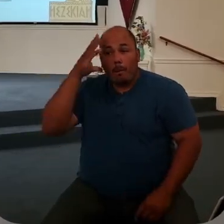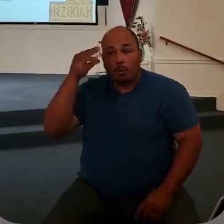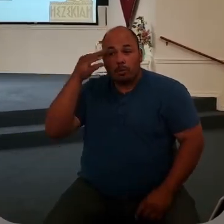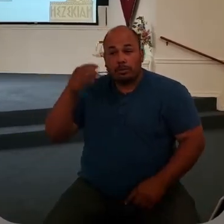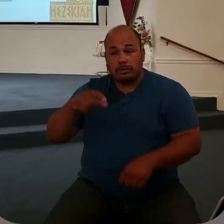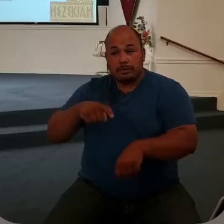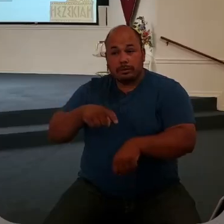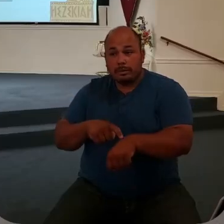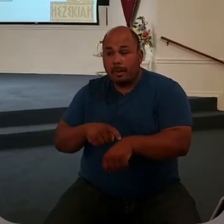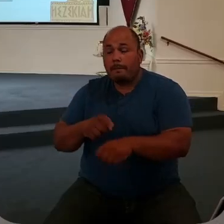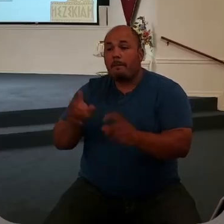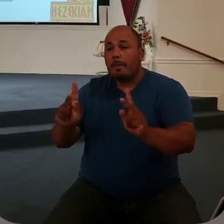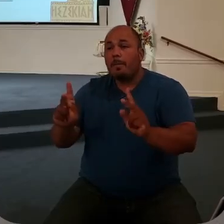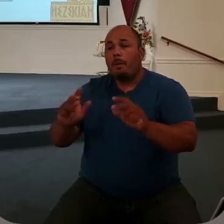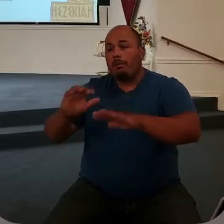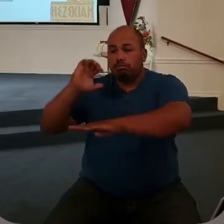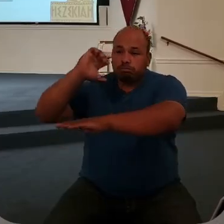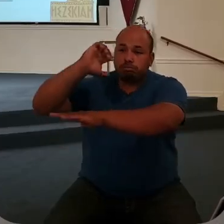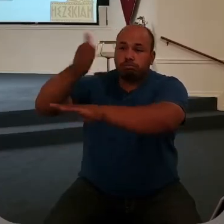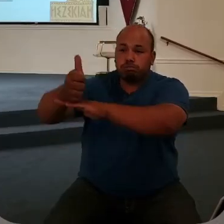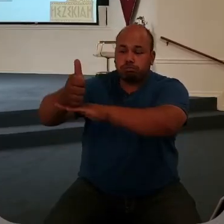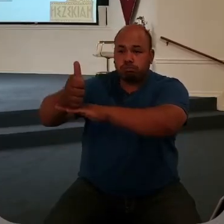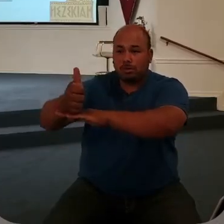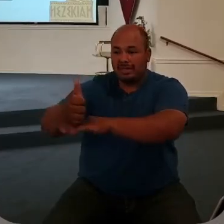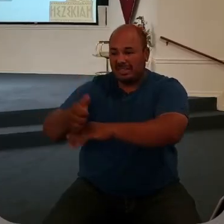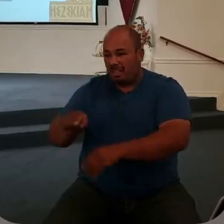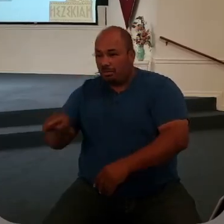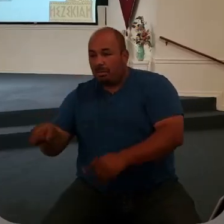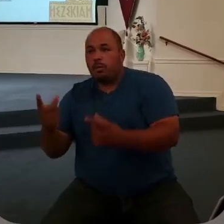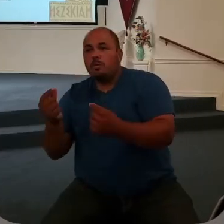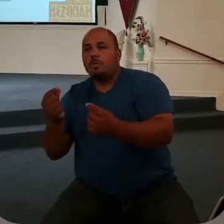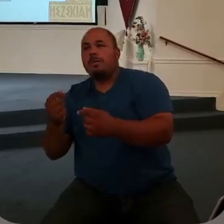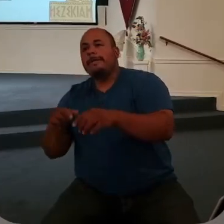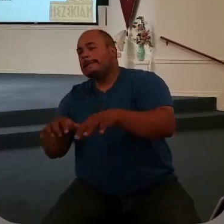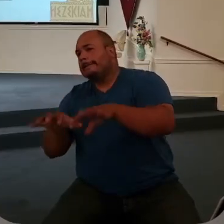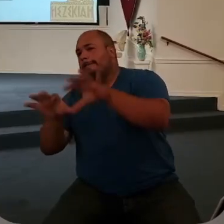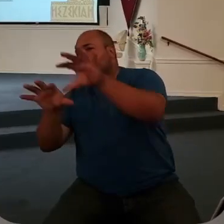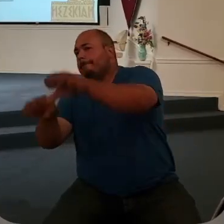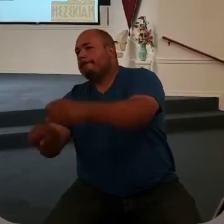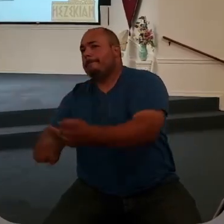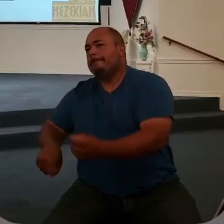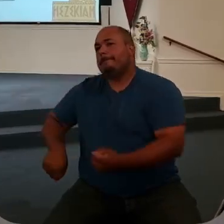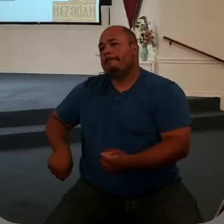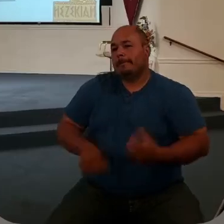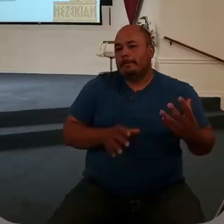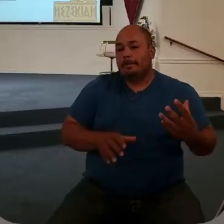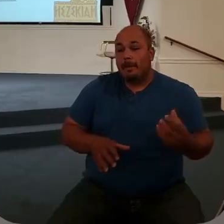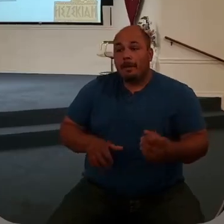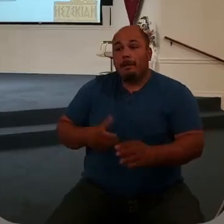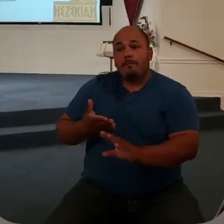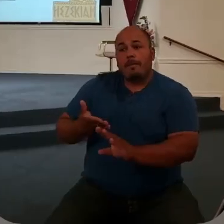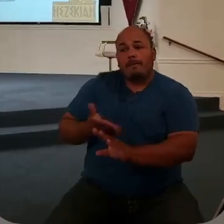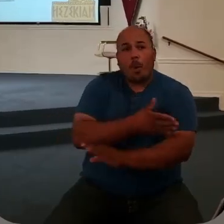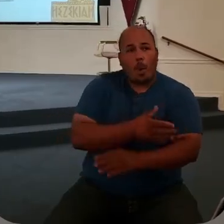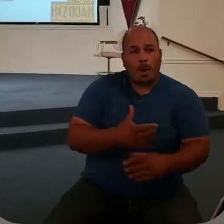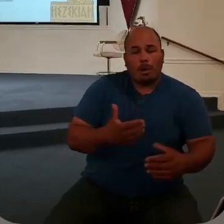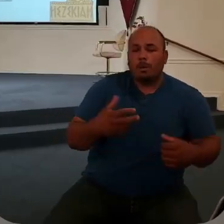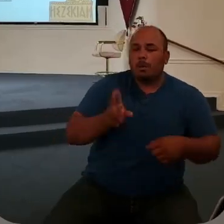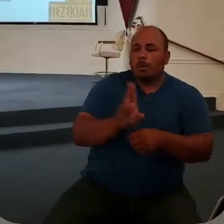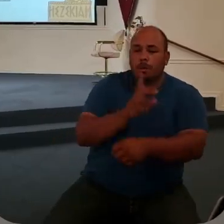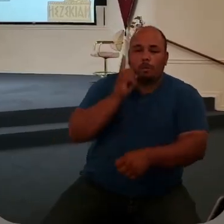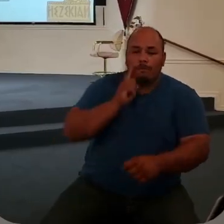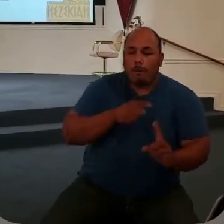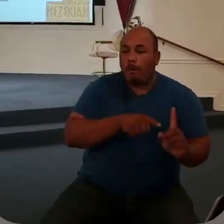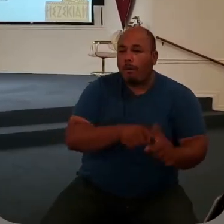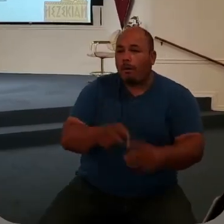of healing for Israel. But now the people of Judah had corrupted it into an idol that they worshipped, which gives us